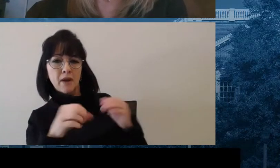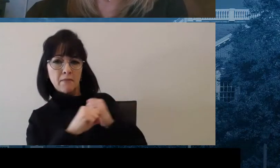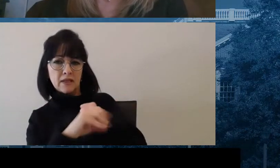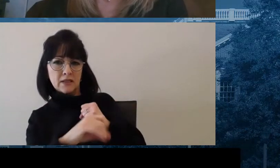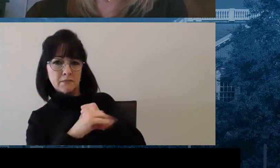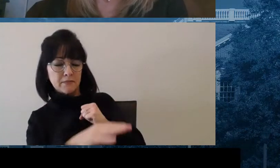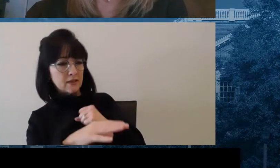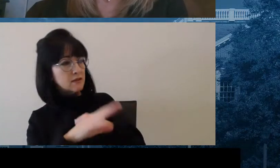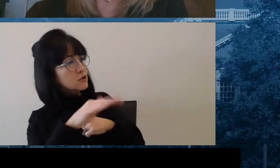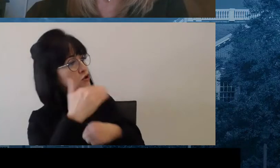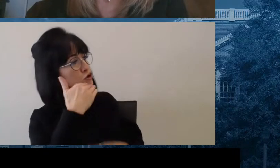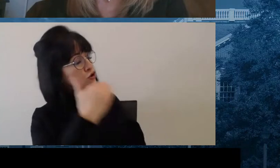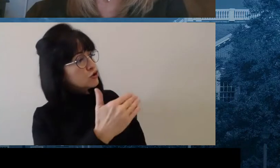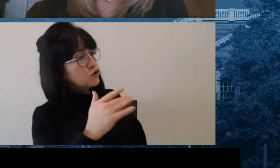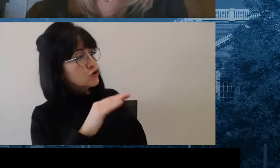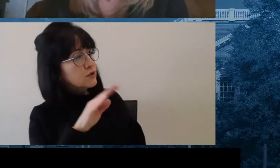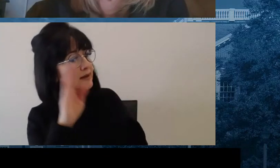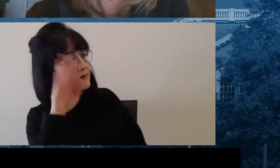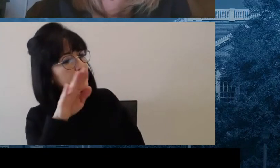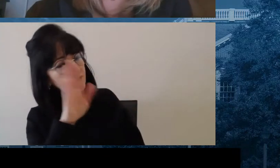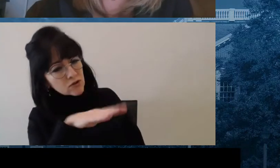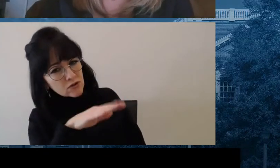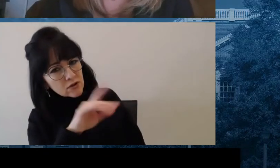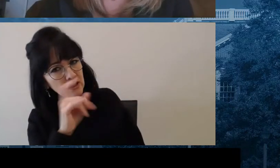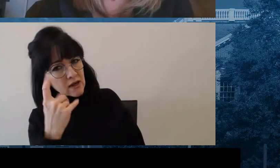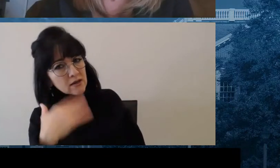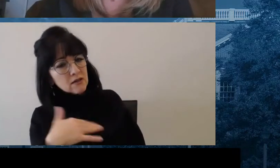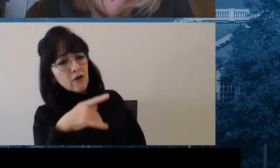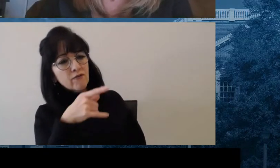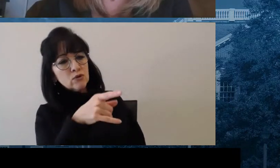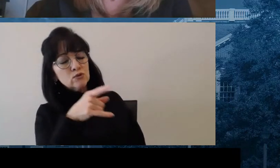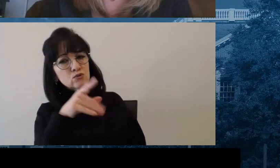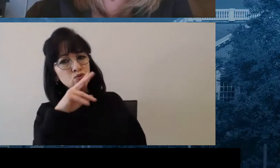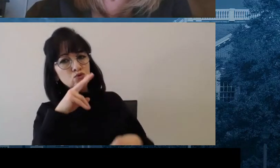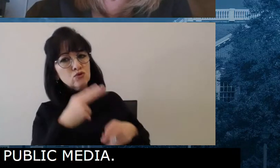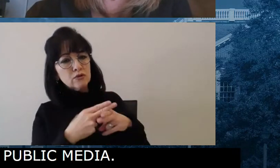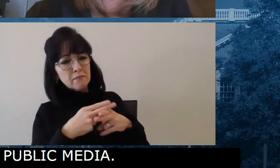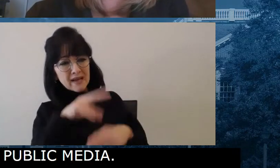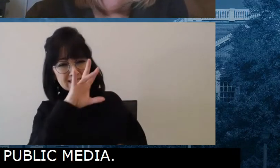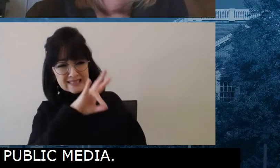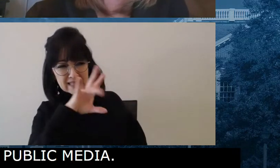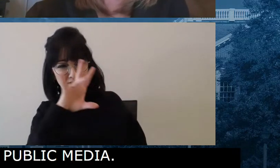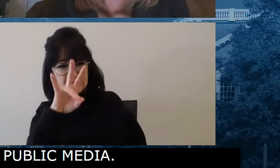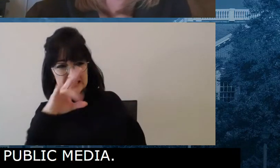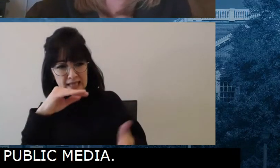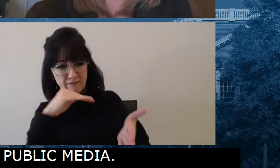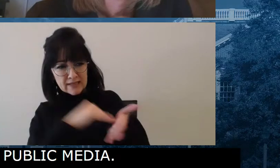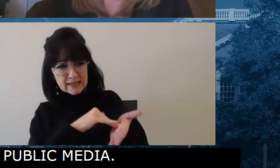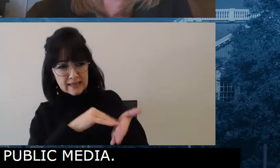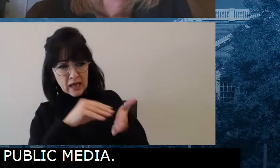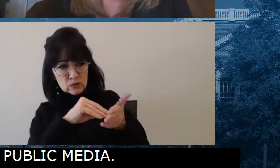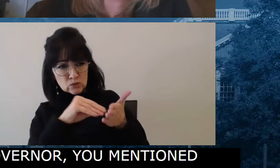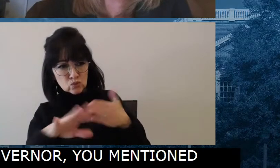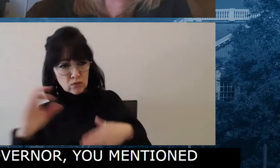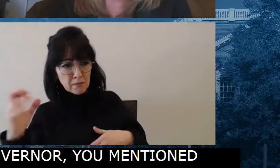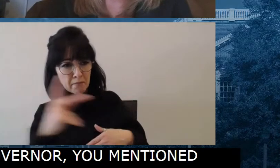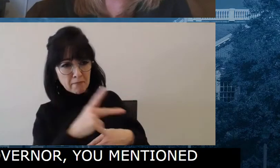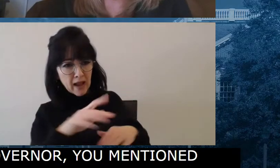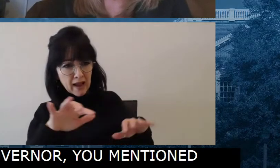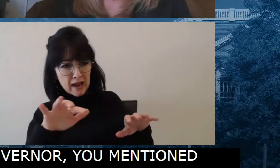Good afternoon. Governor, you mentioned earlier that there were, I believe you said 77,000 students back in